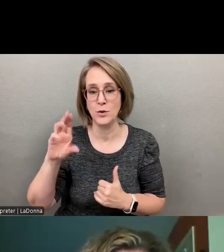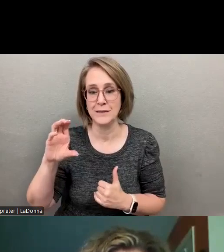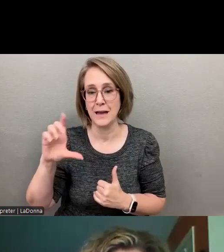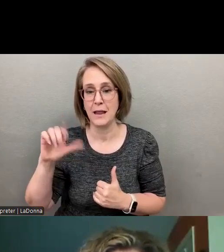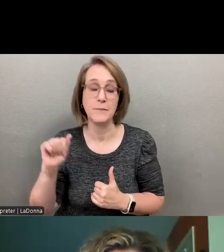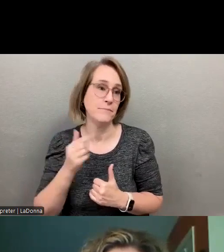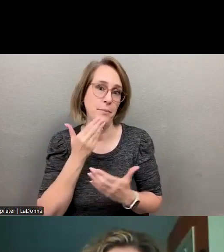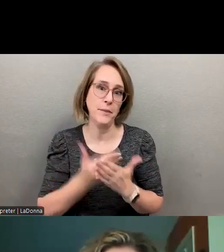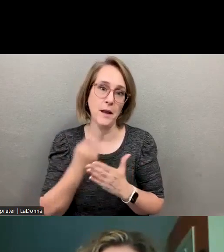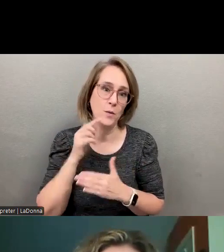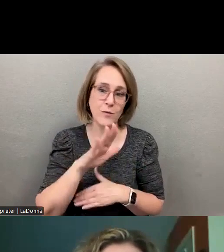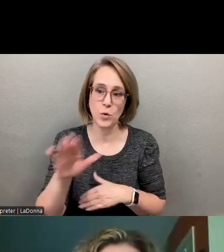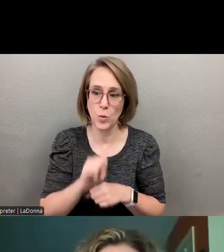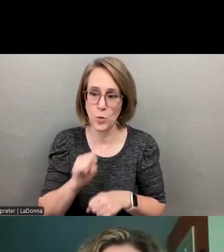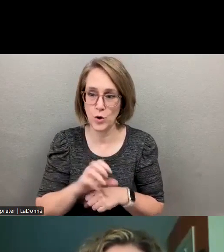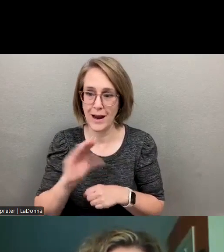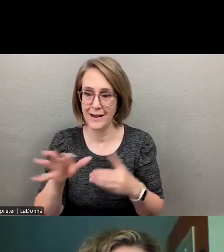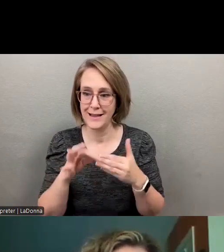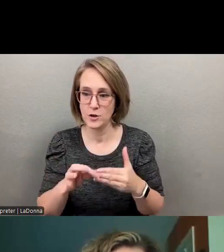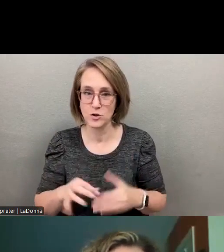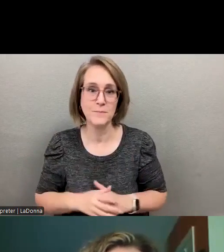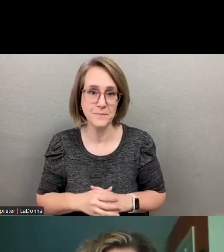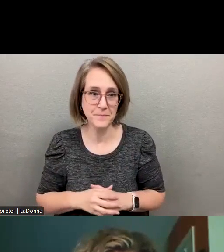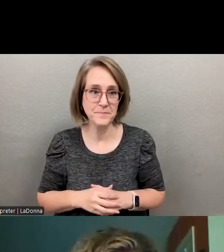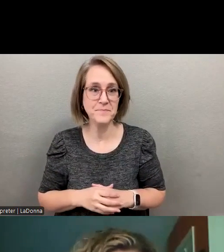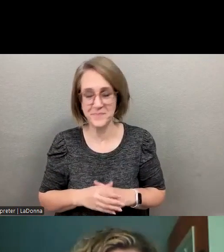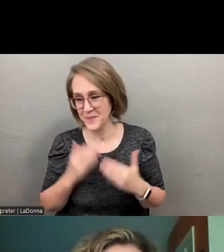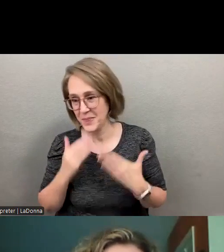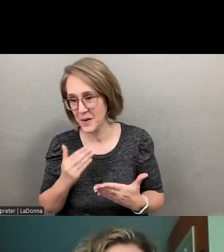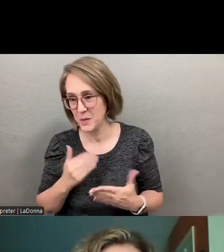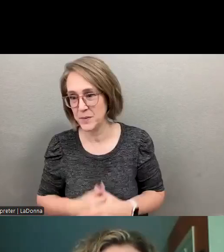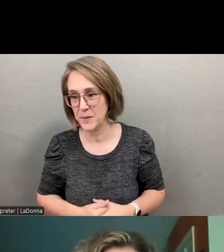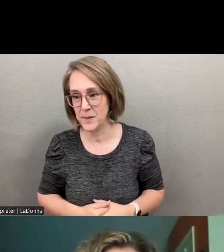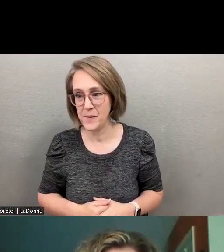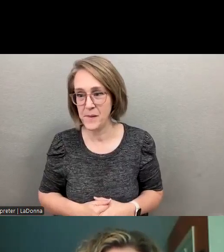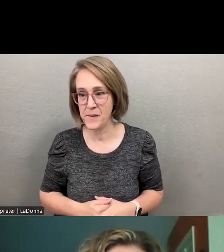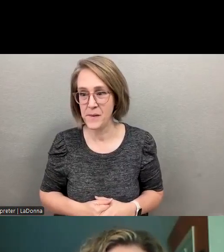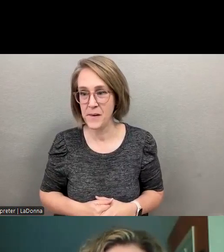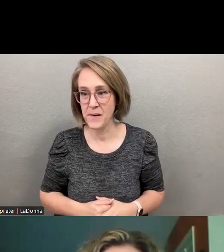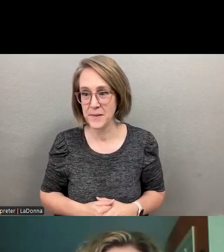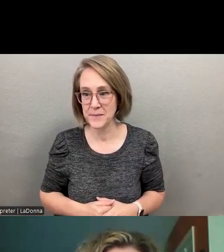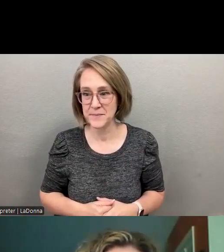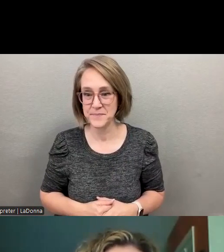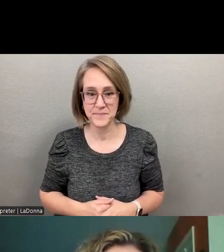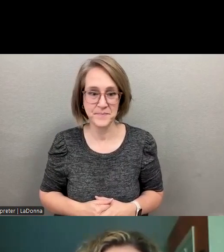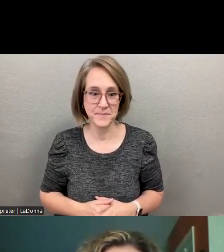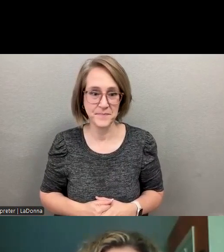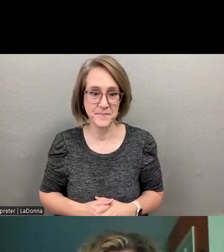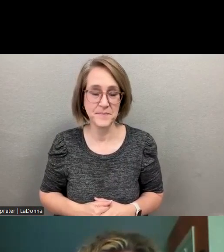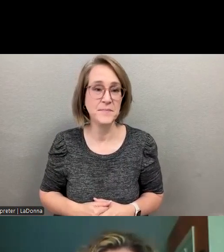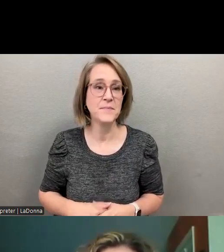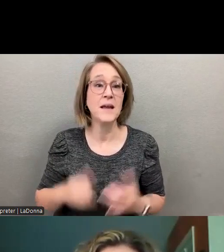work and leadership. Let's move to the next segment, but thank you. And we have Vic Armstrong for